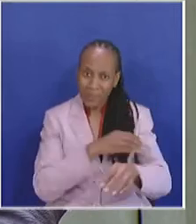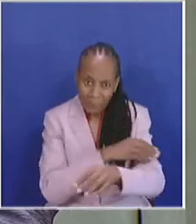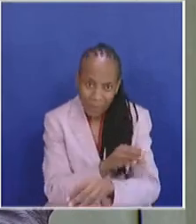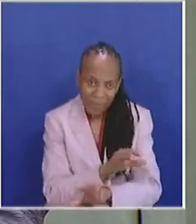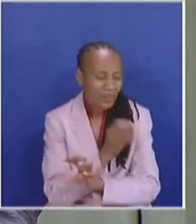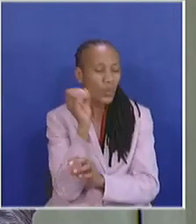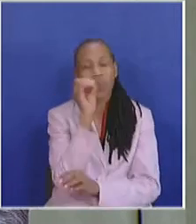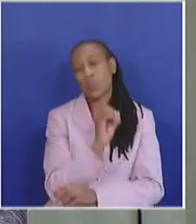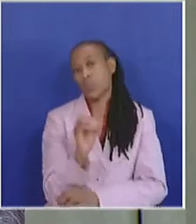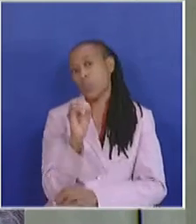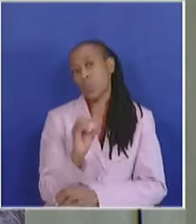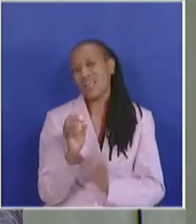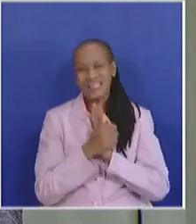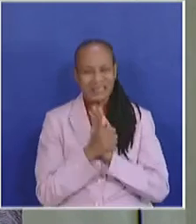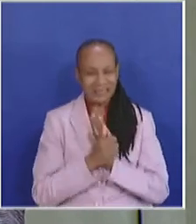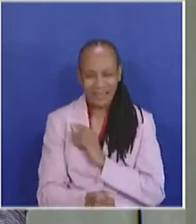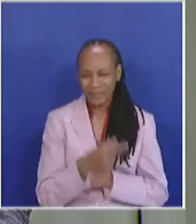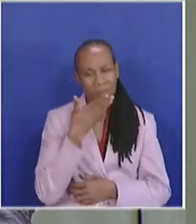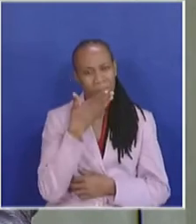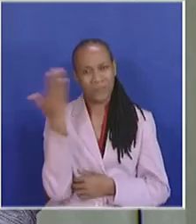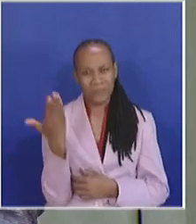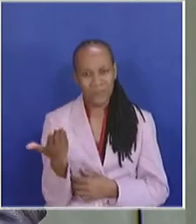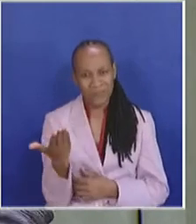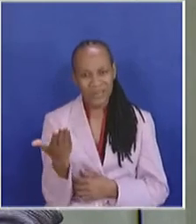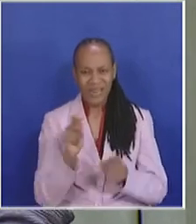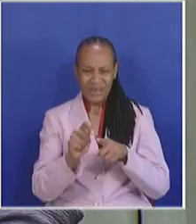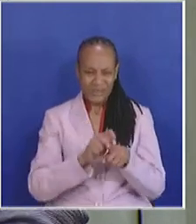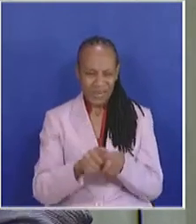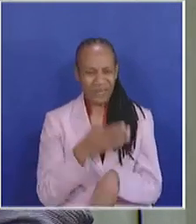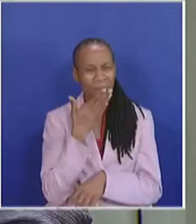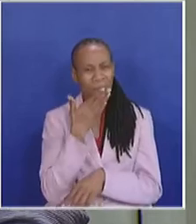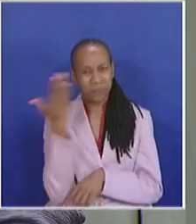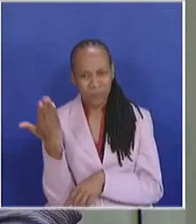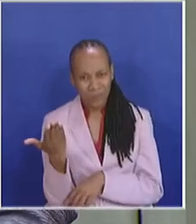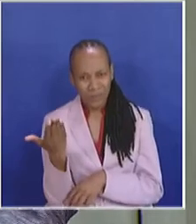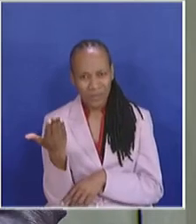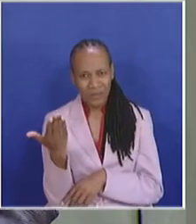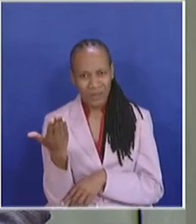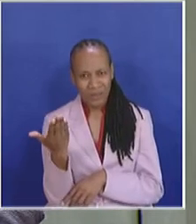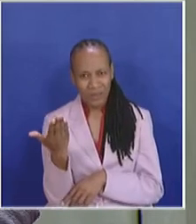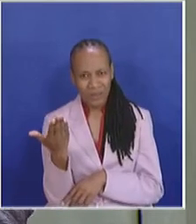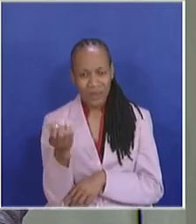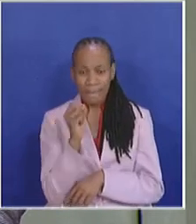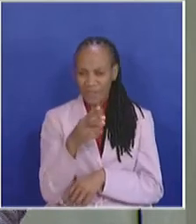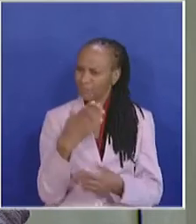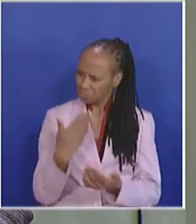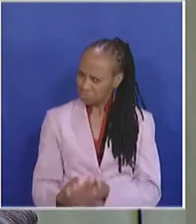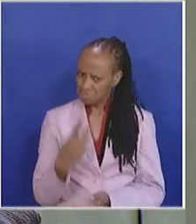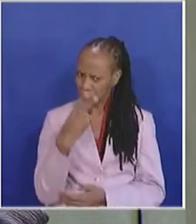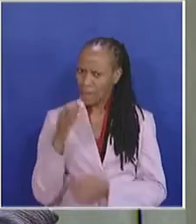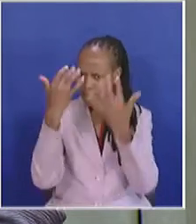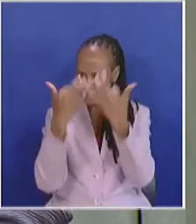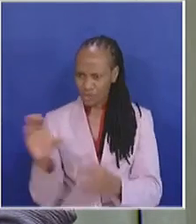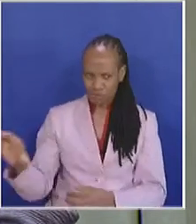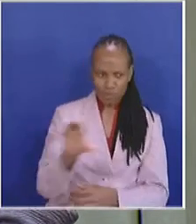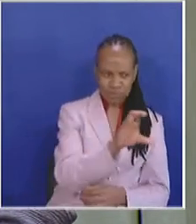empowered. The skills, they are not getting trained, yet if you've noticed the amount of money given